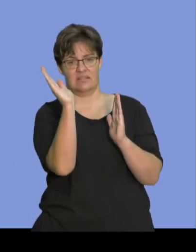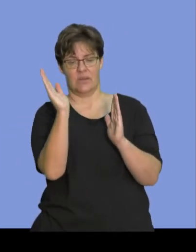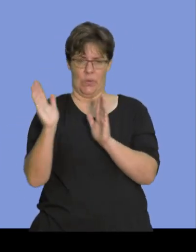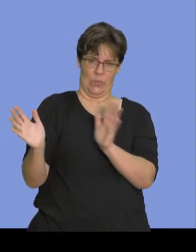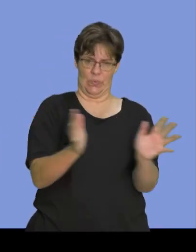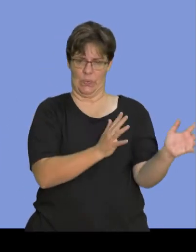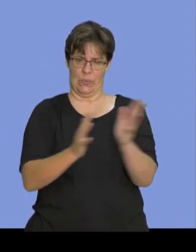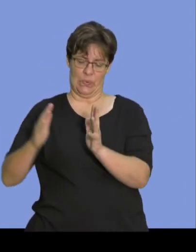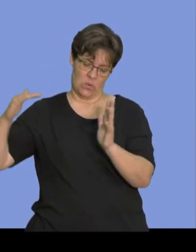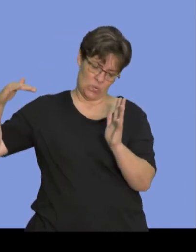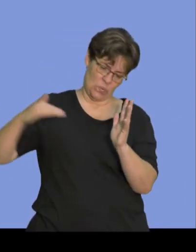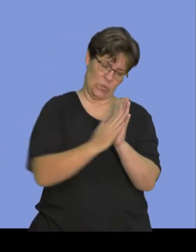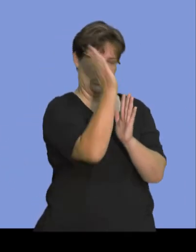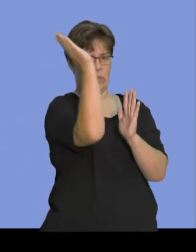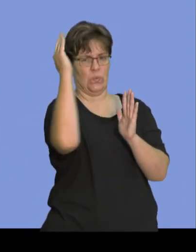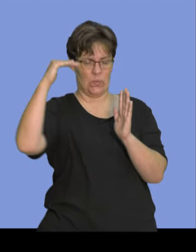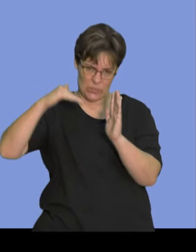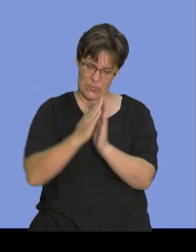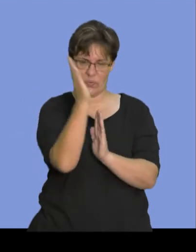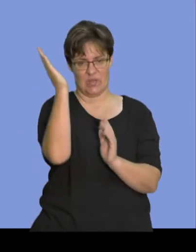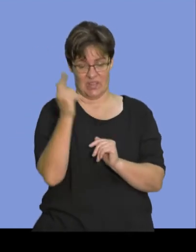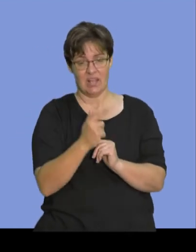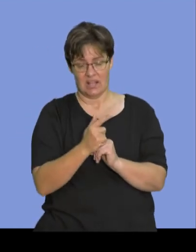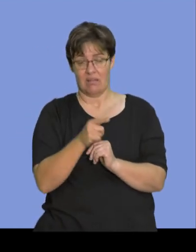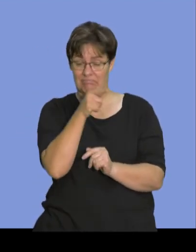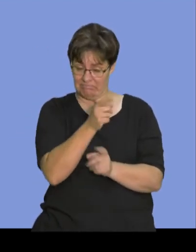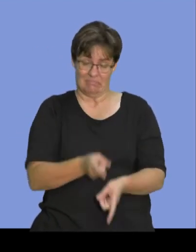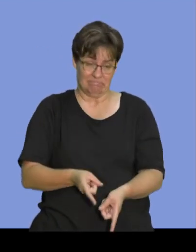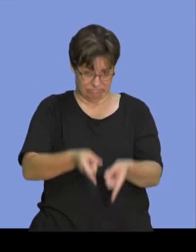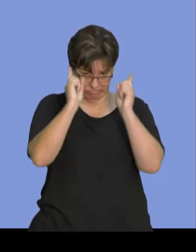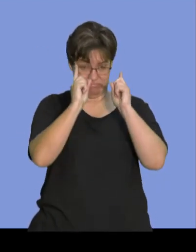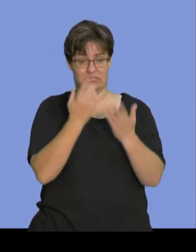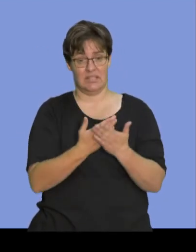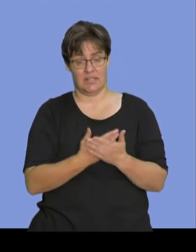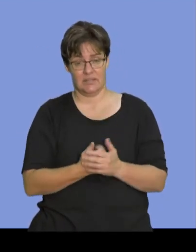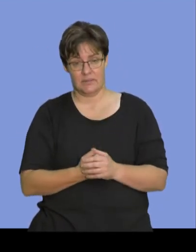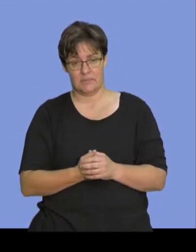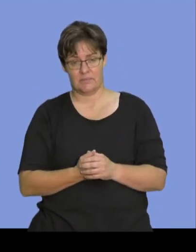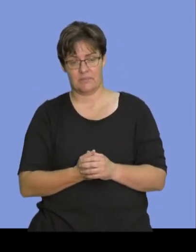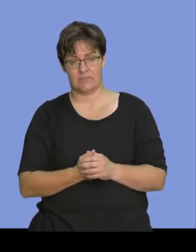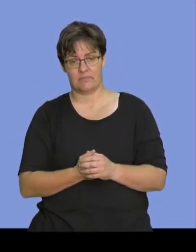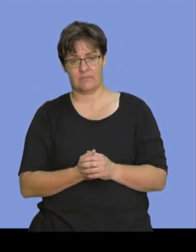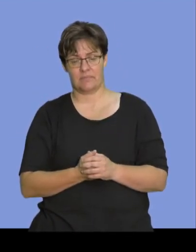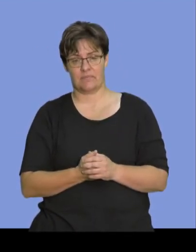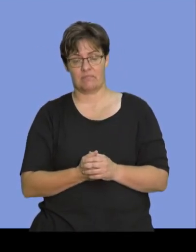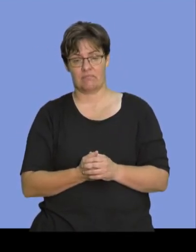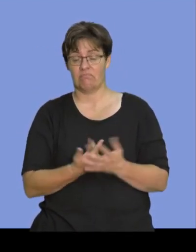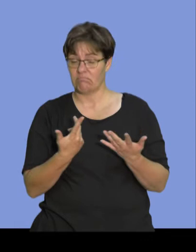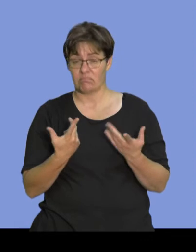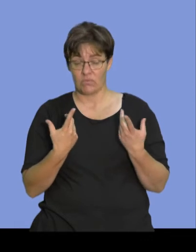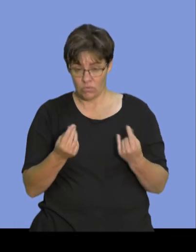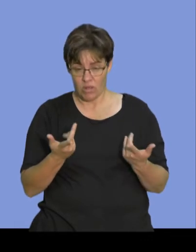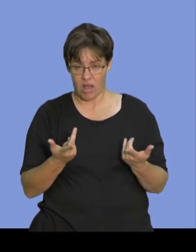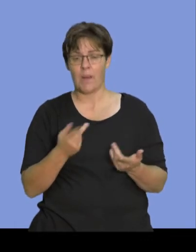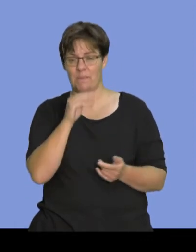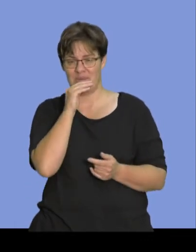deflects these solar winds, okay? These high energy particles, which can be potentially dangerous, then